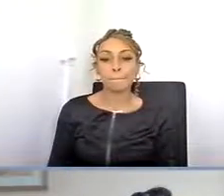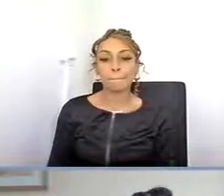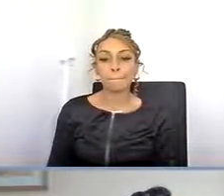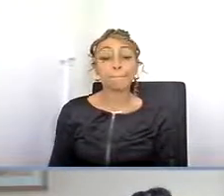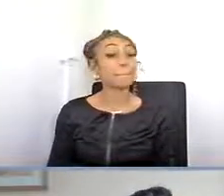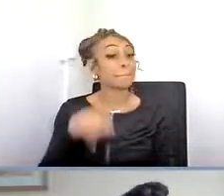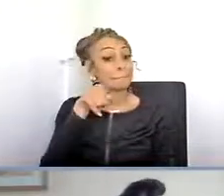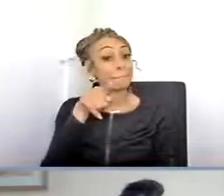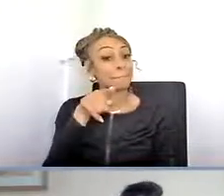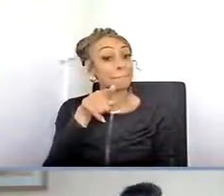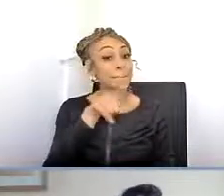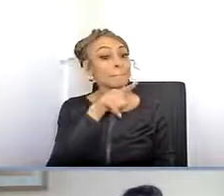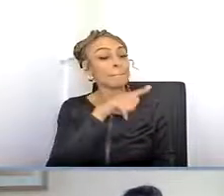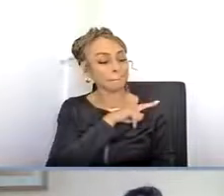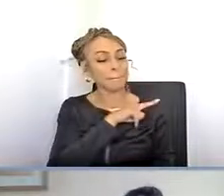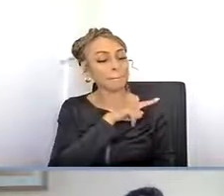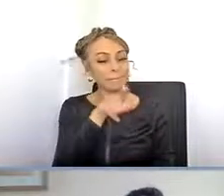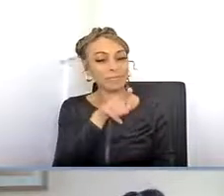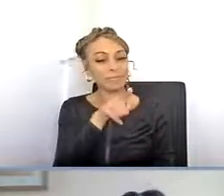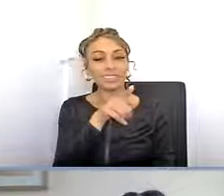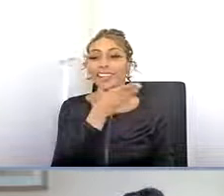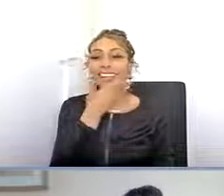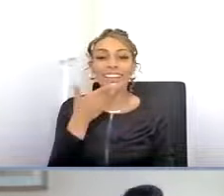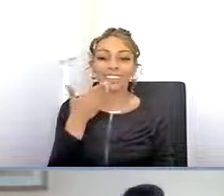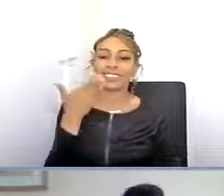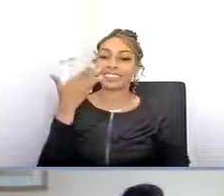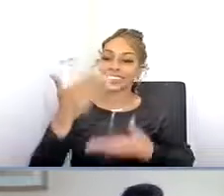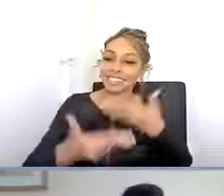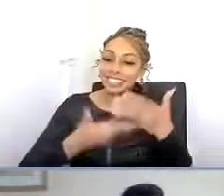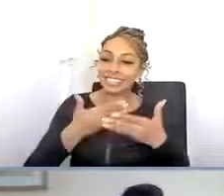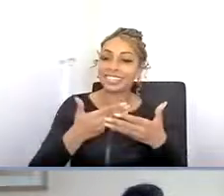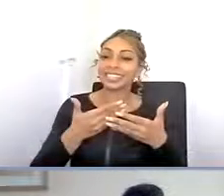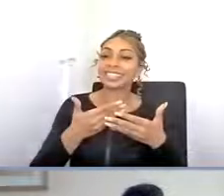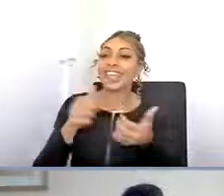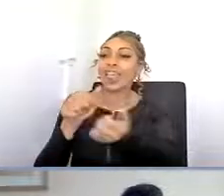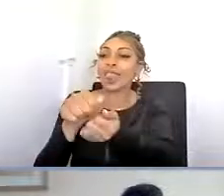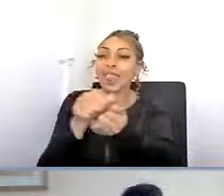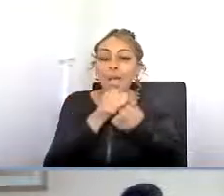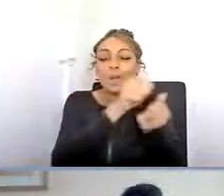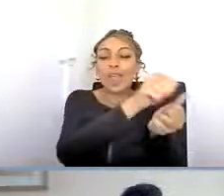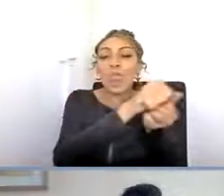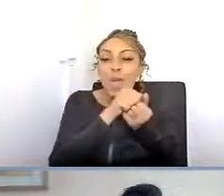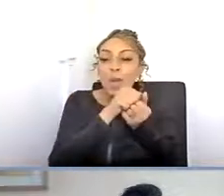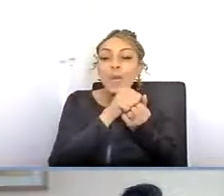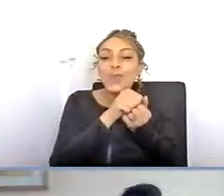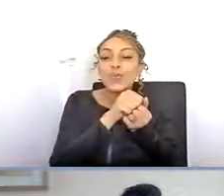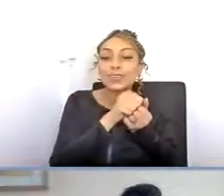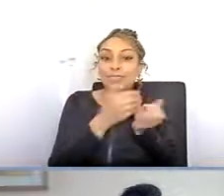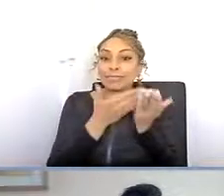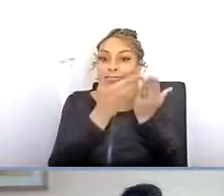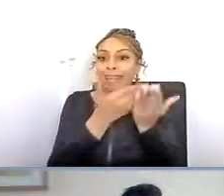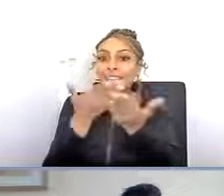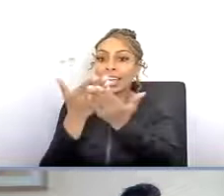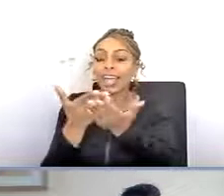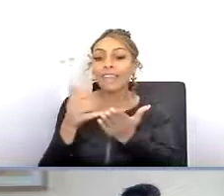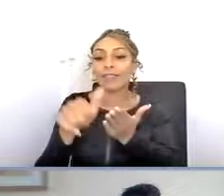because this brings me quite neatly to talk about our sort of current loaning programme and ways that we think about displaying the